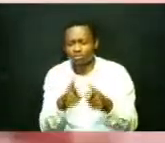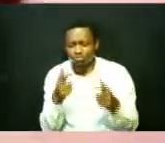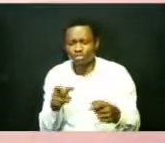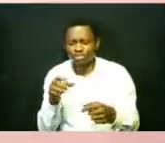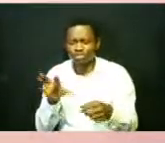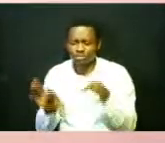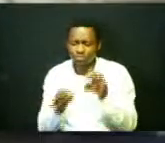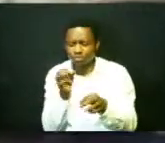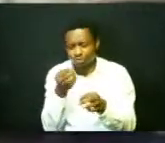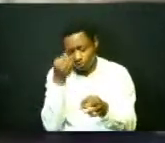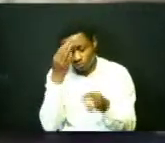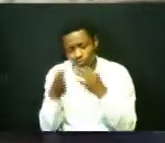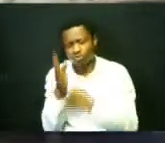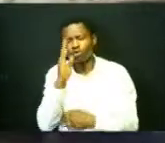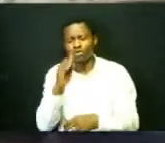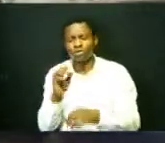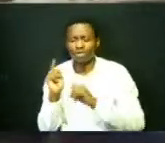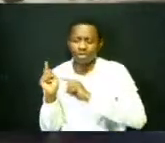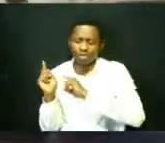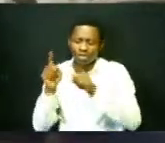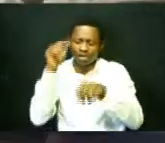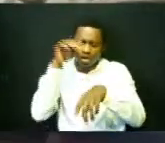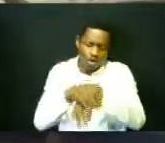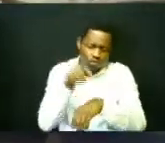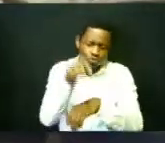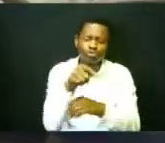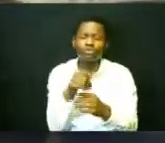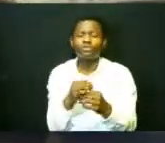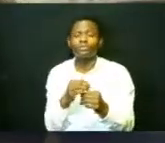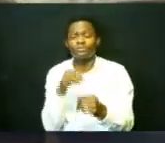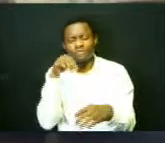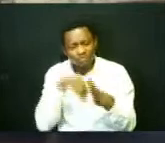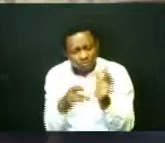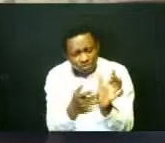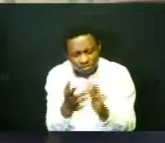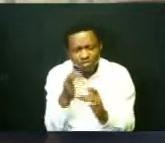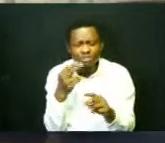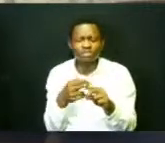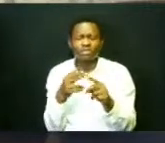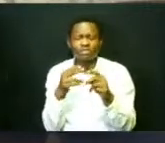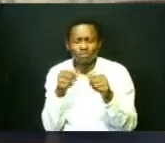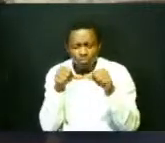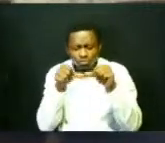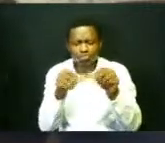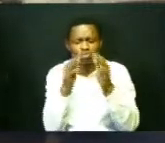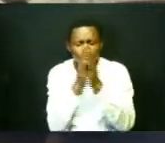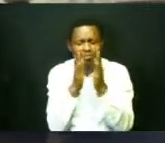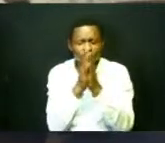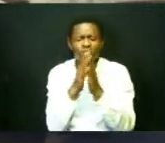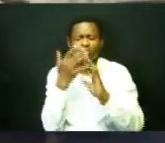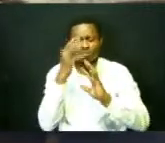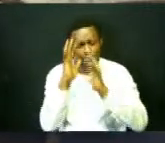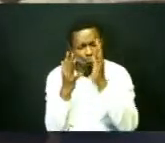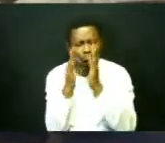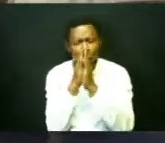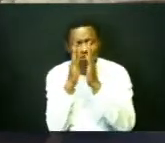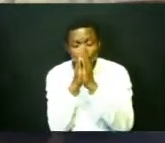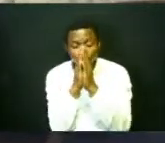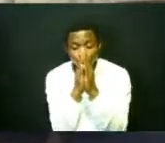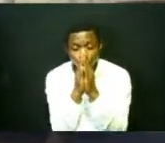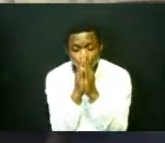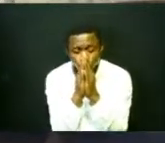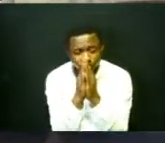Grace is in motion upon us. Grace is in motion on our behalf. In the name of the Lord Jesus.